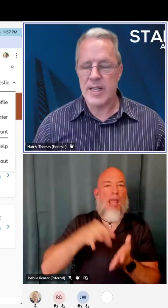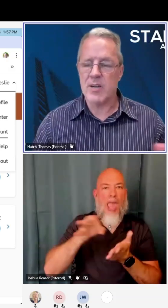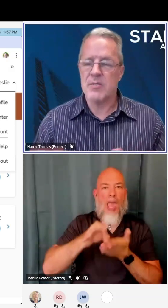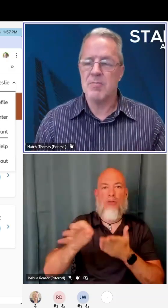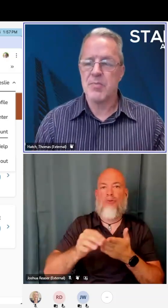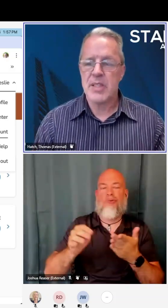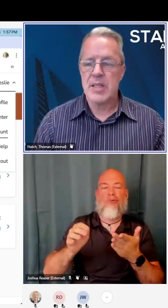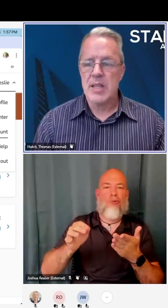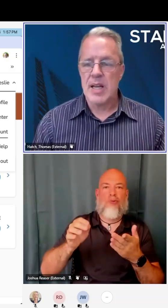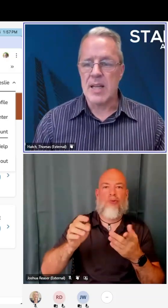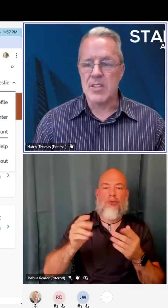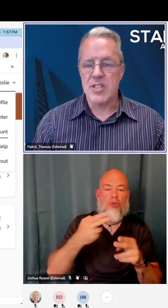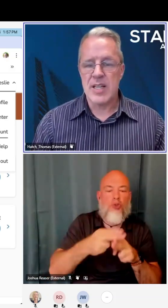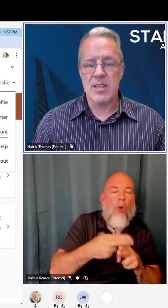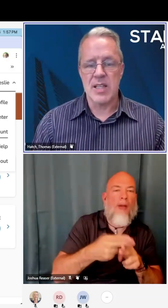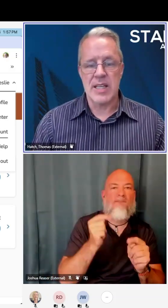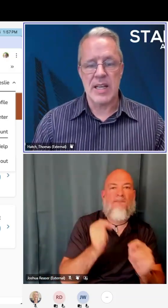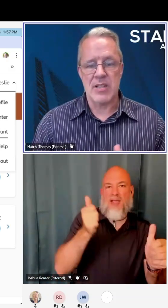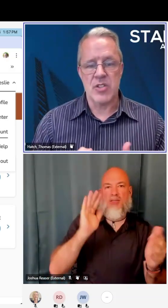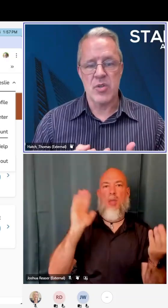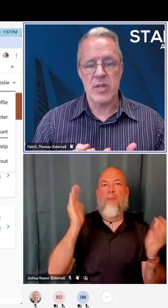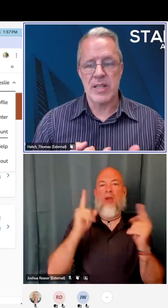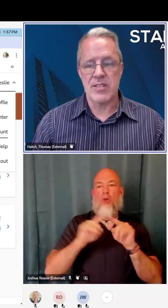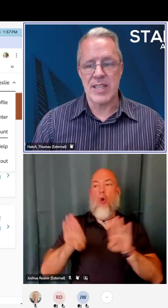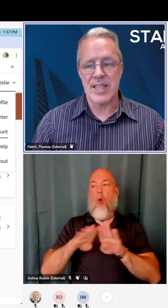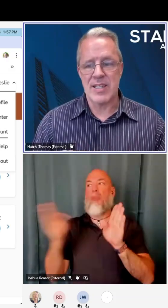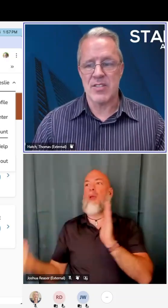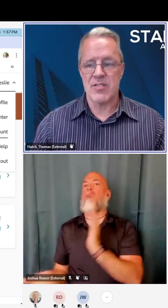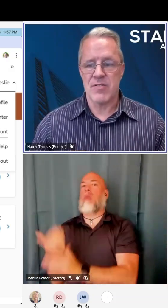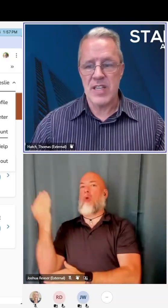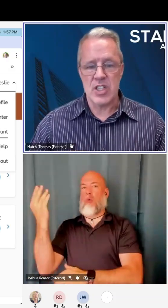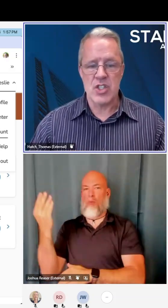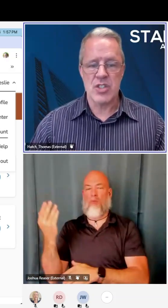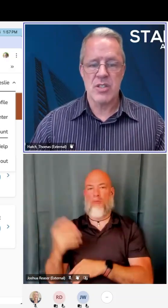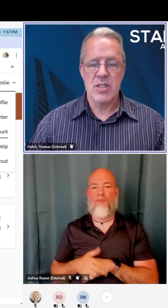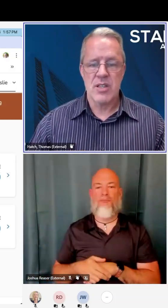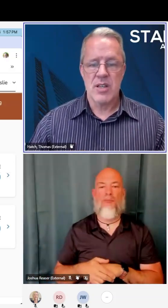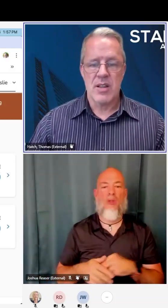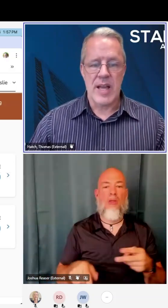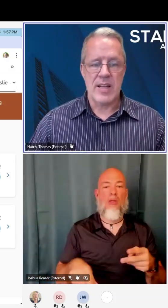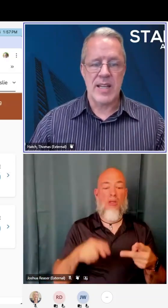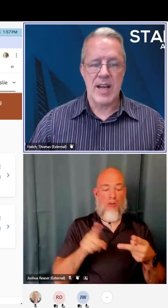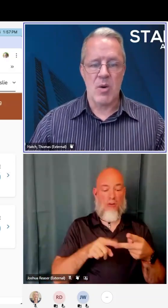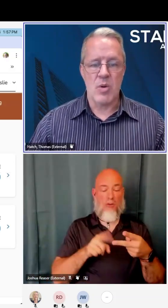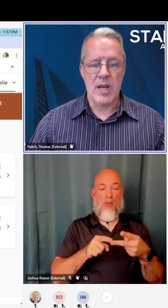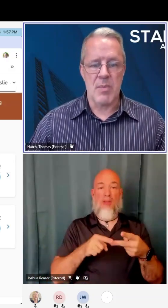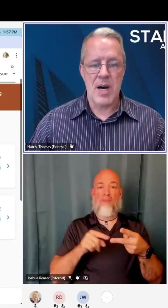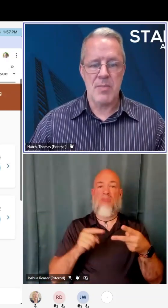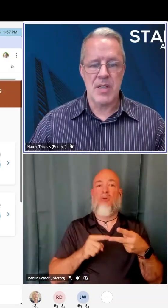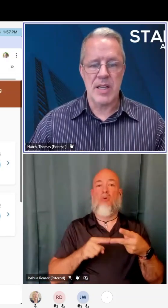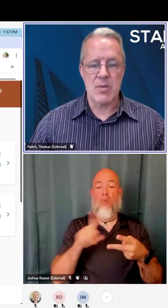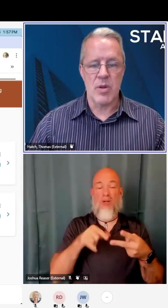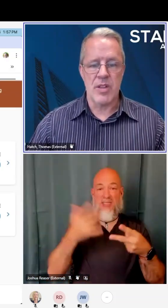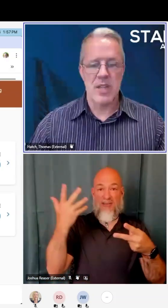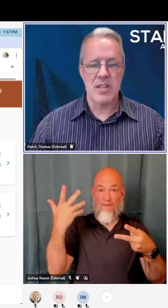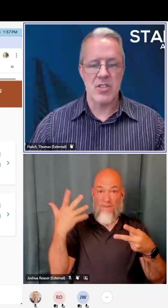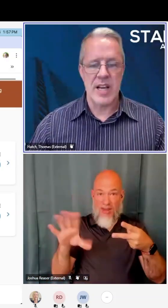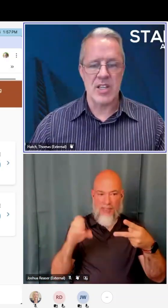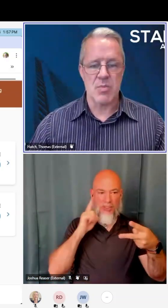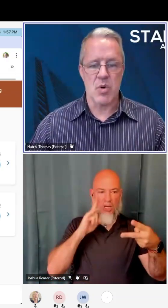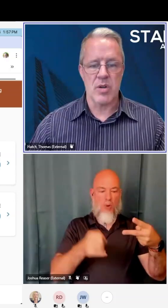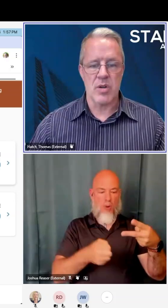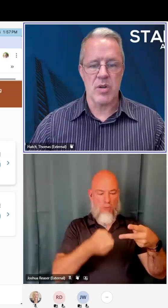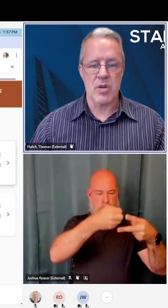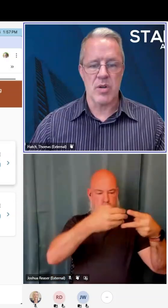a whole account. And then secondly, as soon as it is finished, that account will now populate within